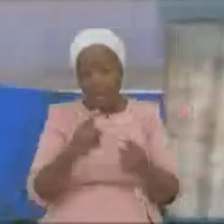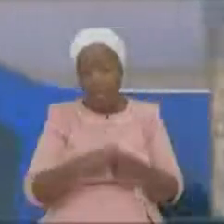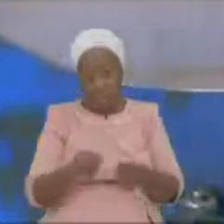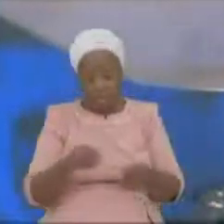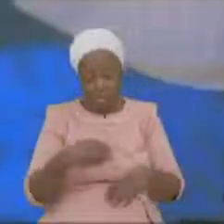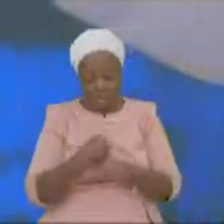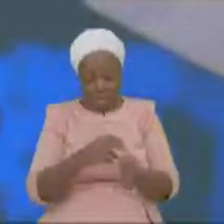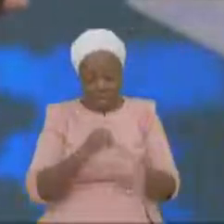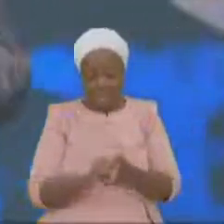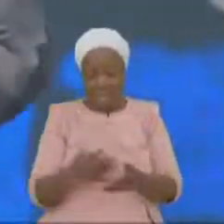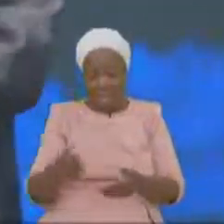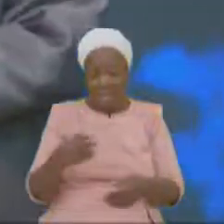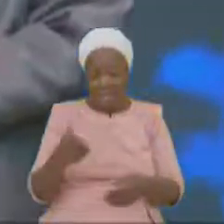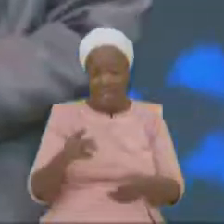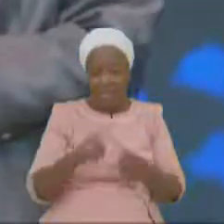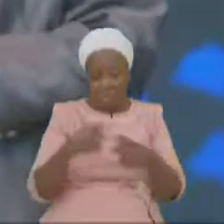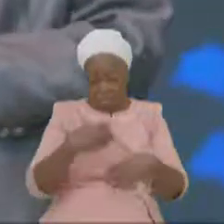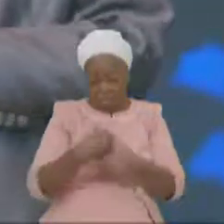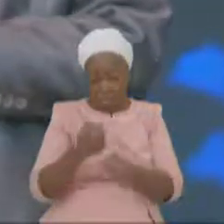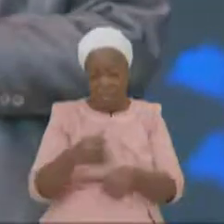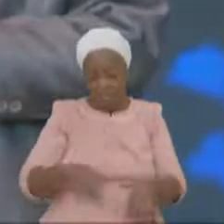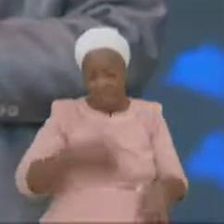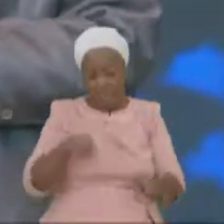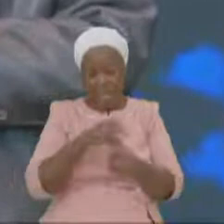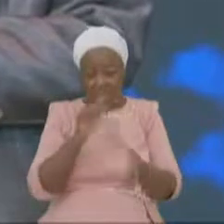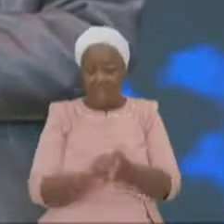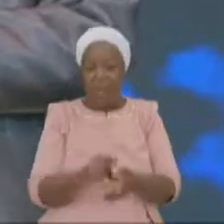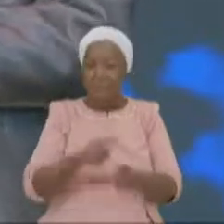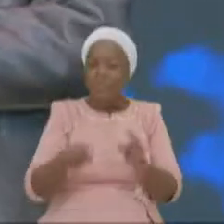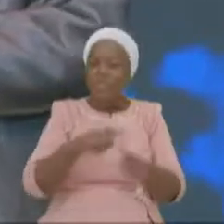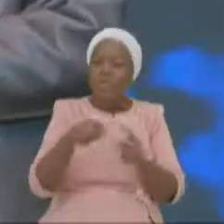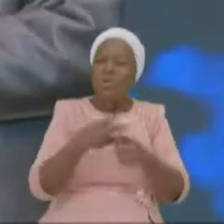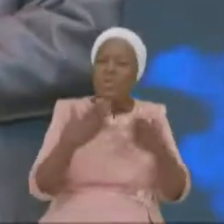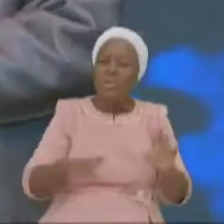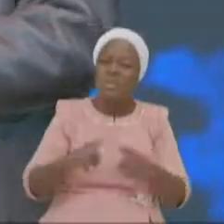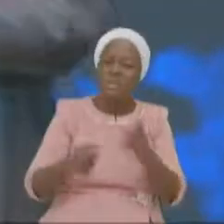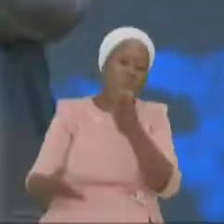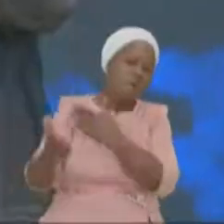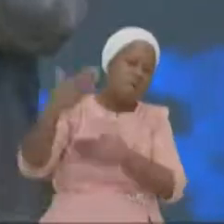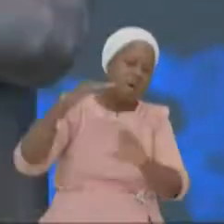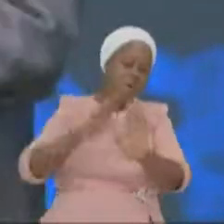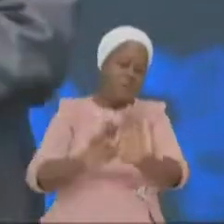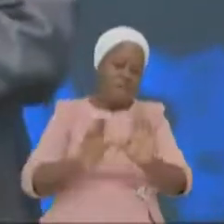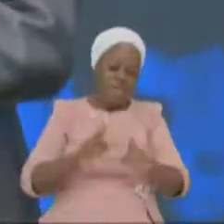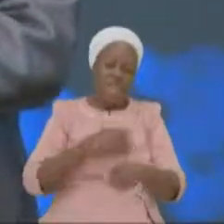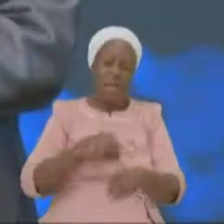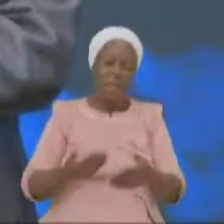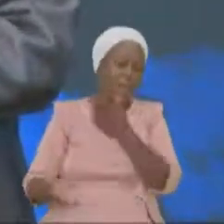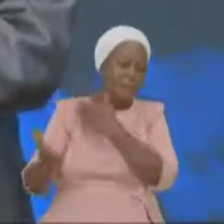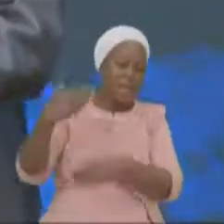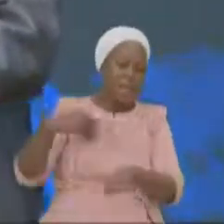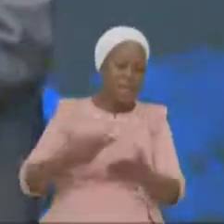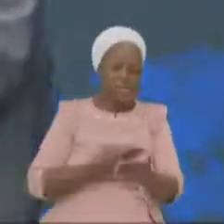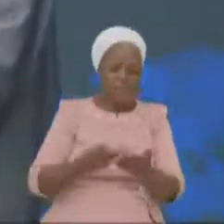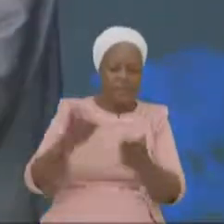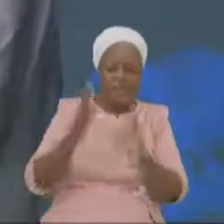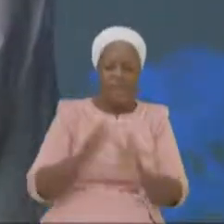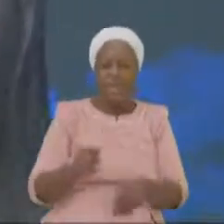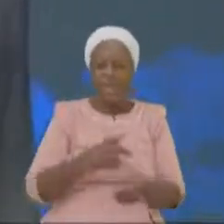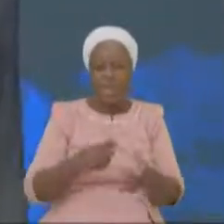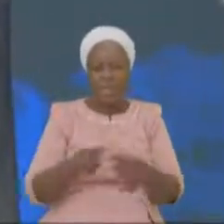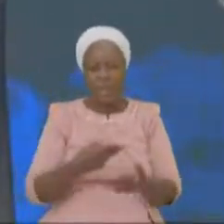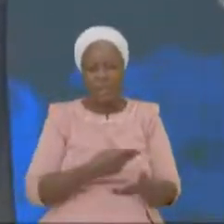string. But when you are dead to your past fears and your past failures and